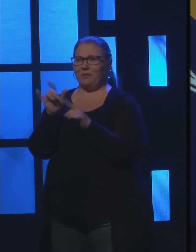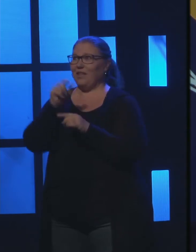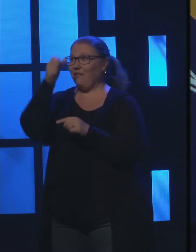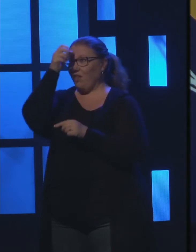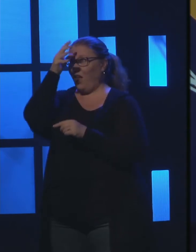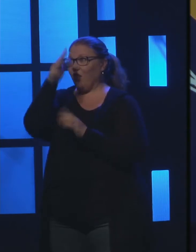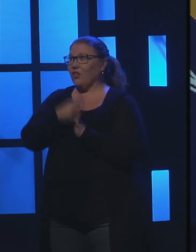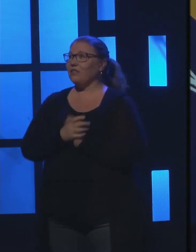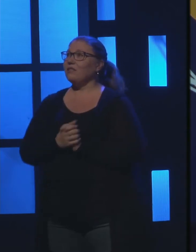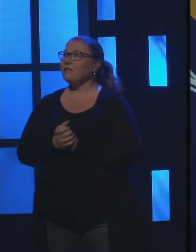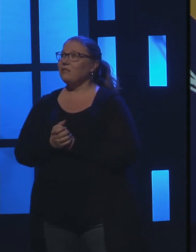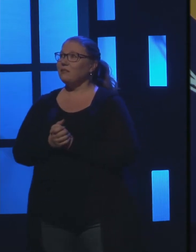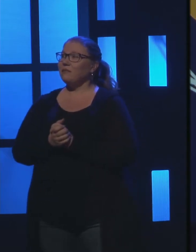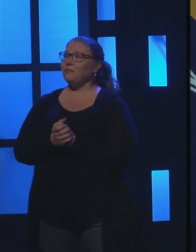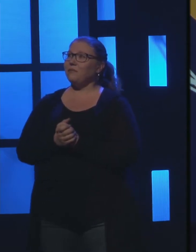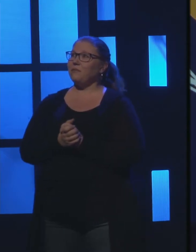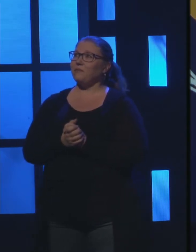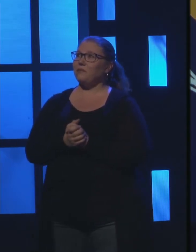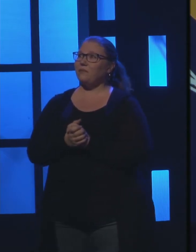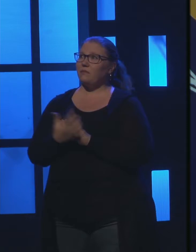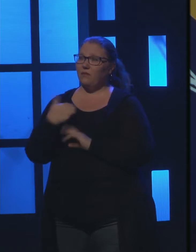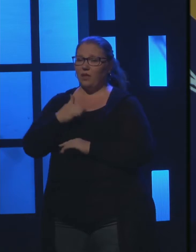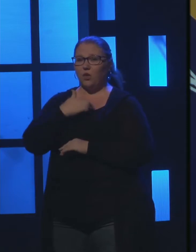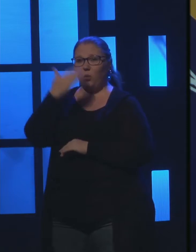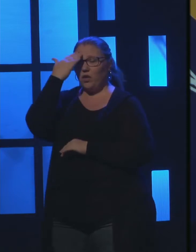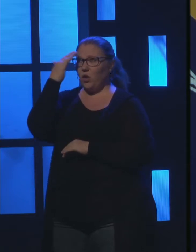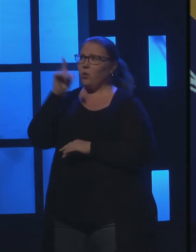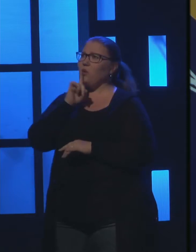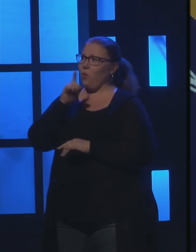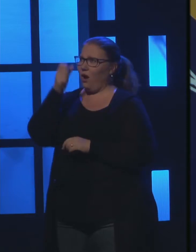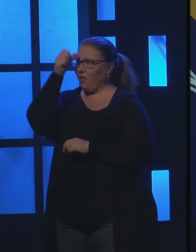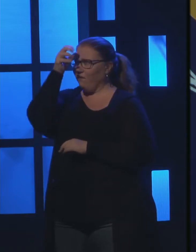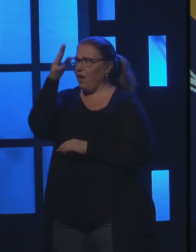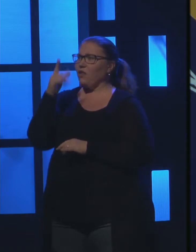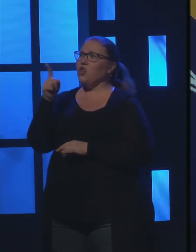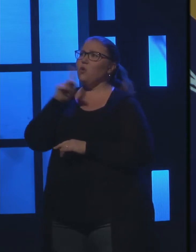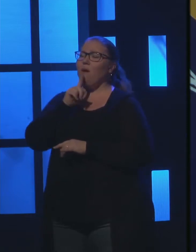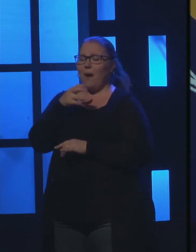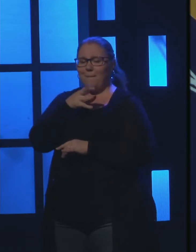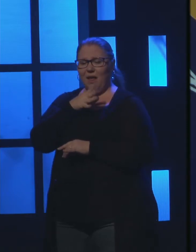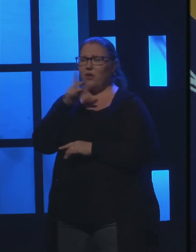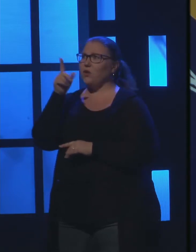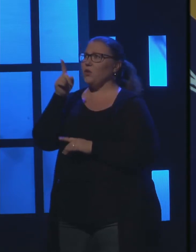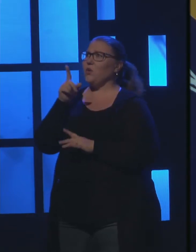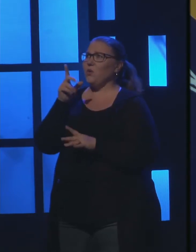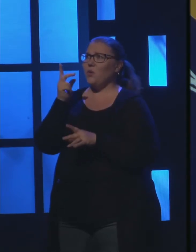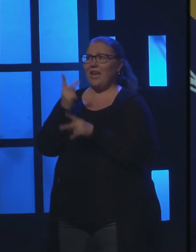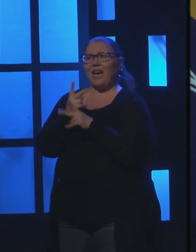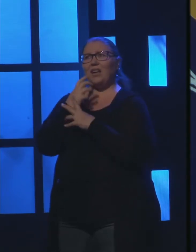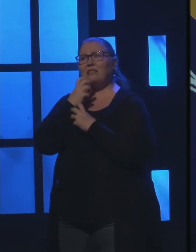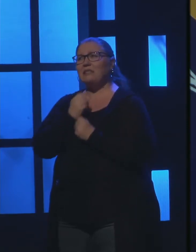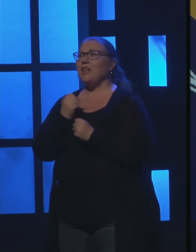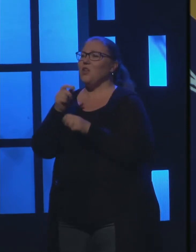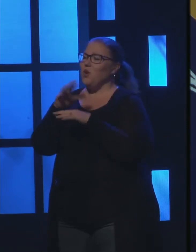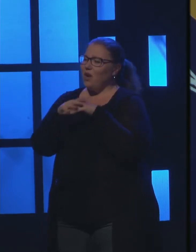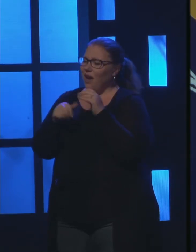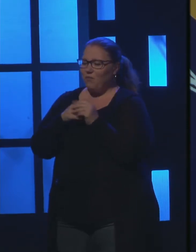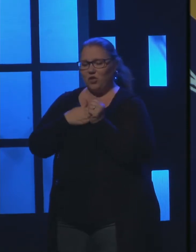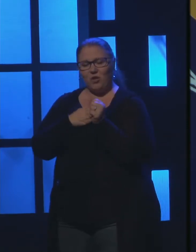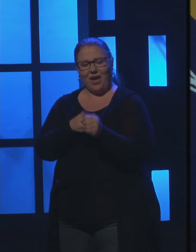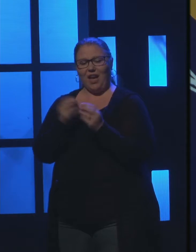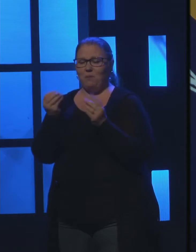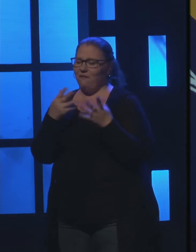Father. And so we know that you are Father. We know that you are Mother. We know that you care, that you comfort, you guide, you